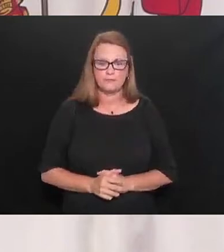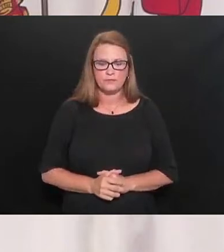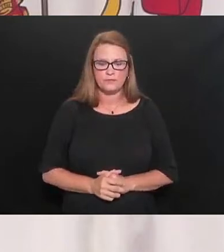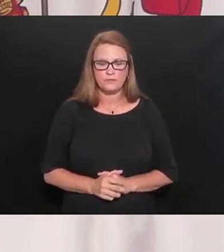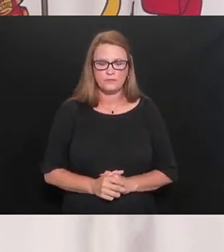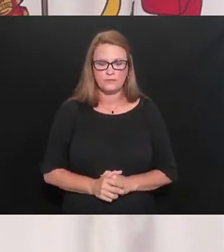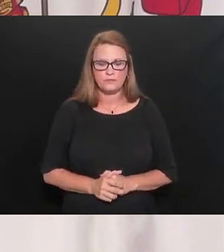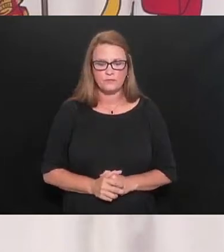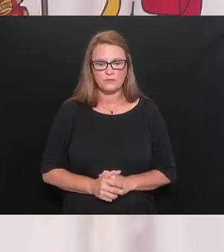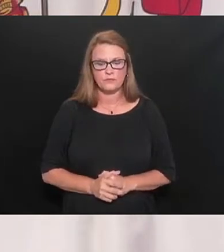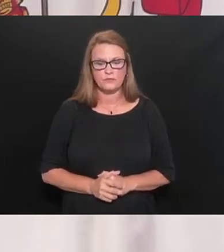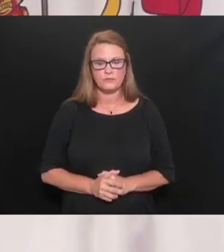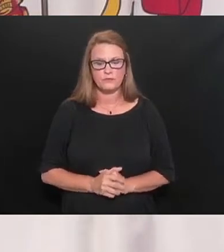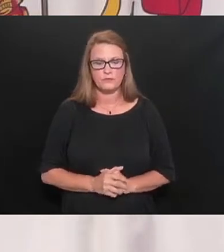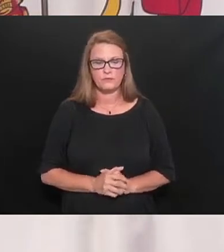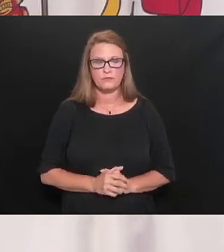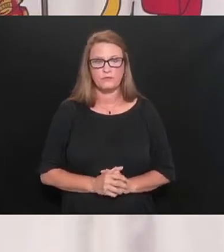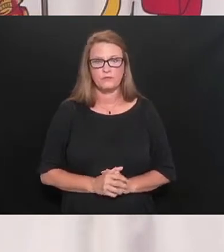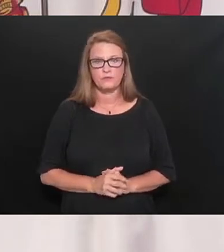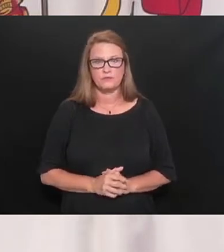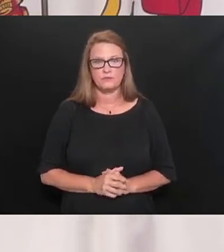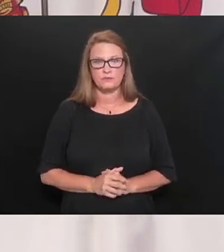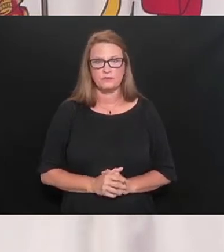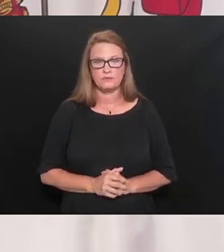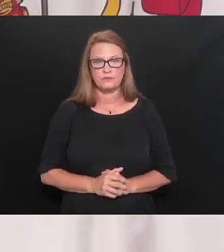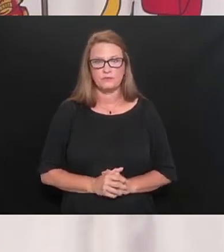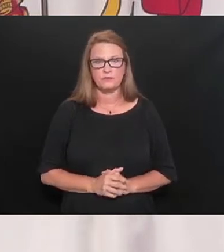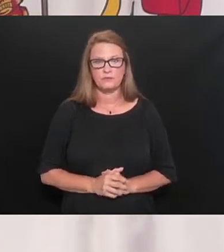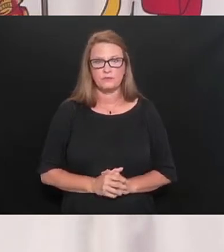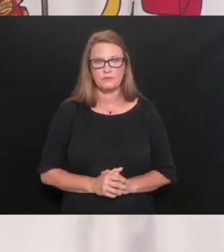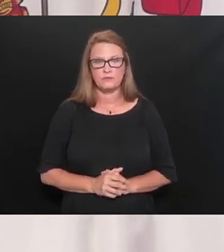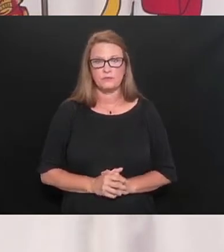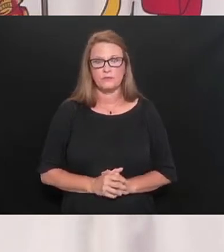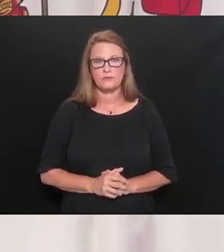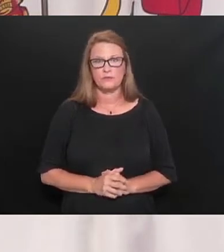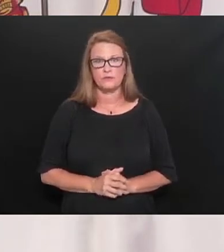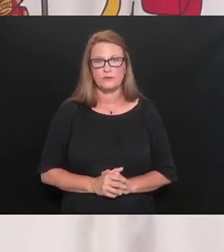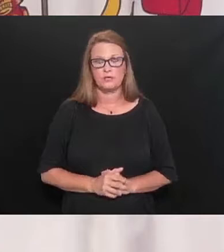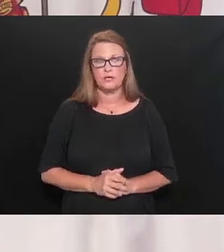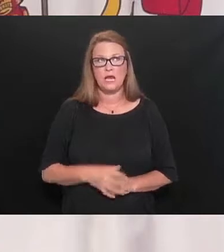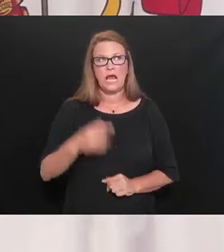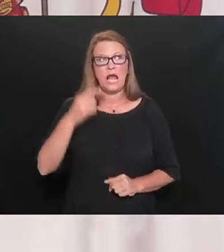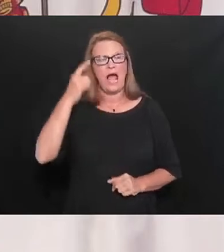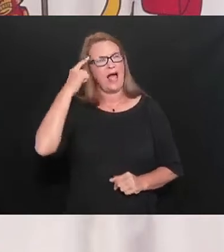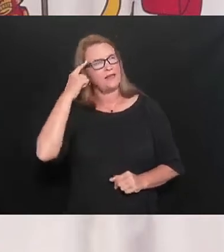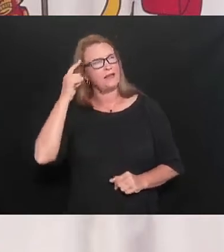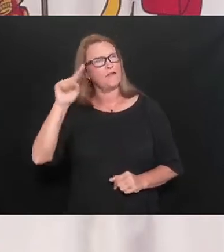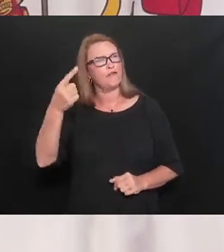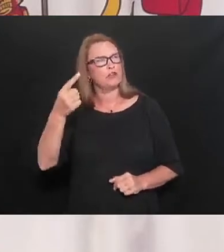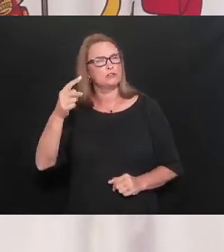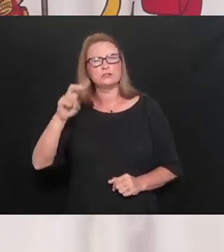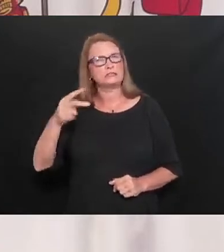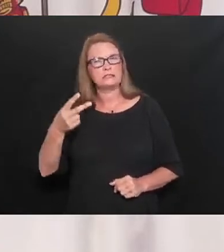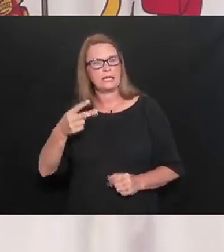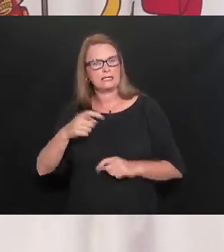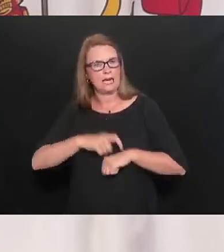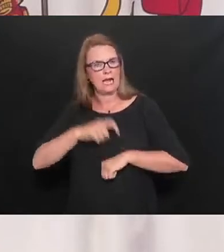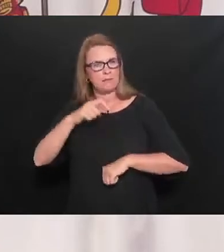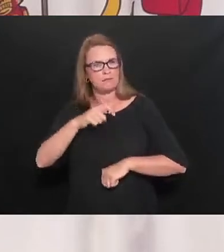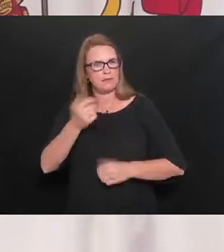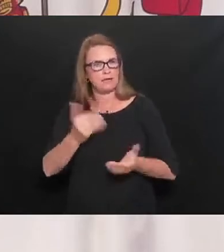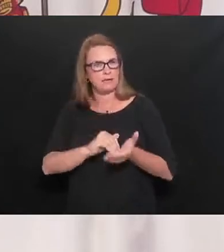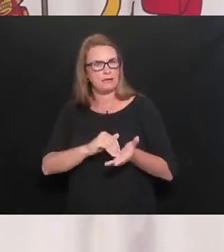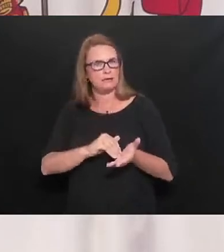I think for the first time, or for the second time now, this is like an instant replay. We have again crossed